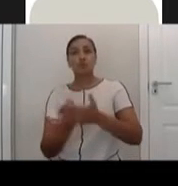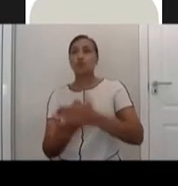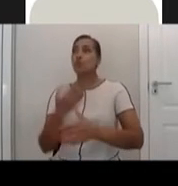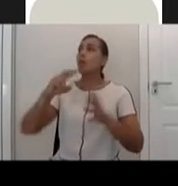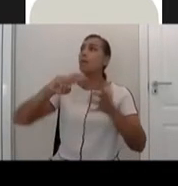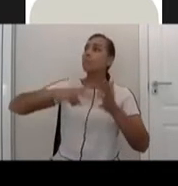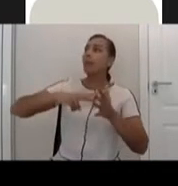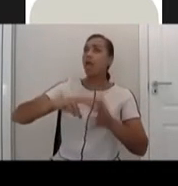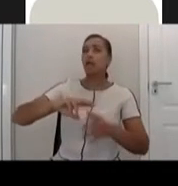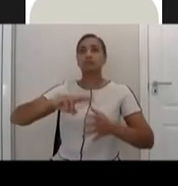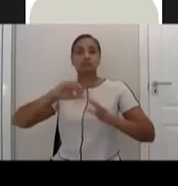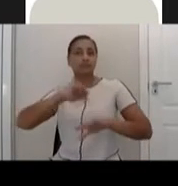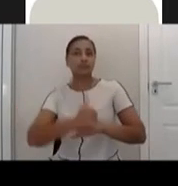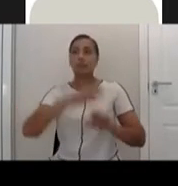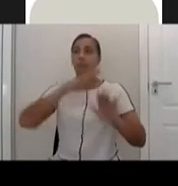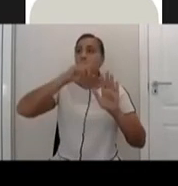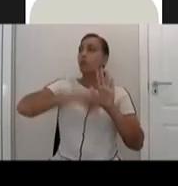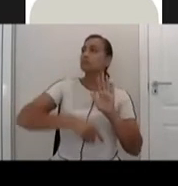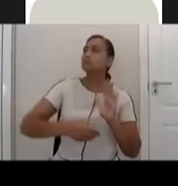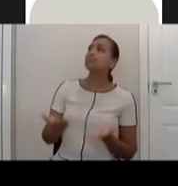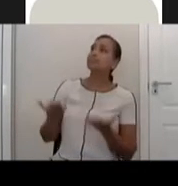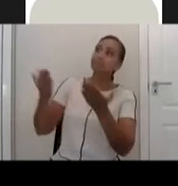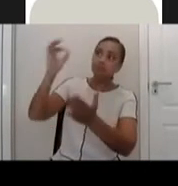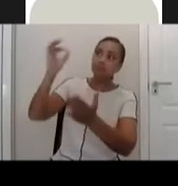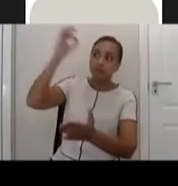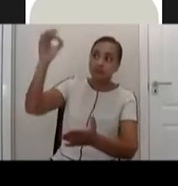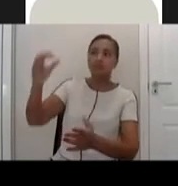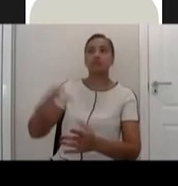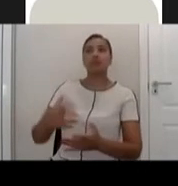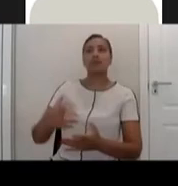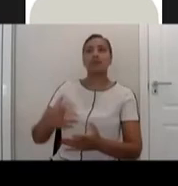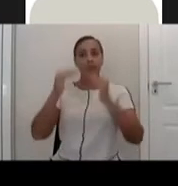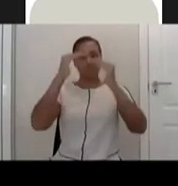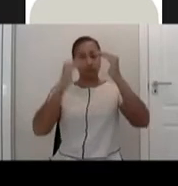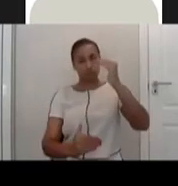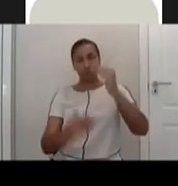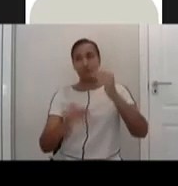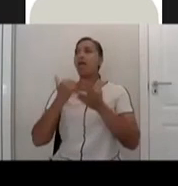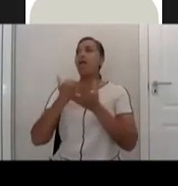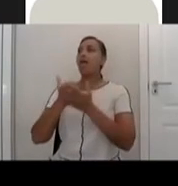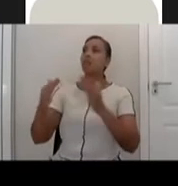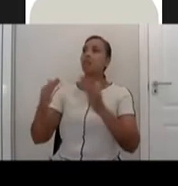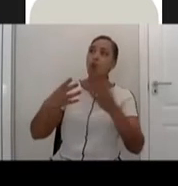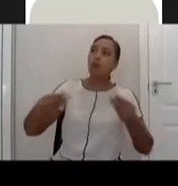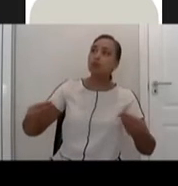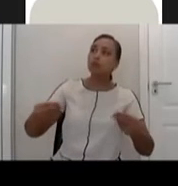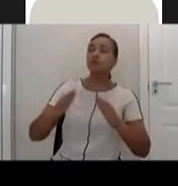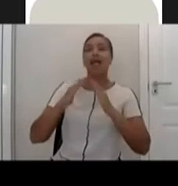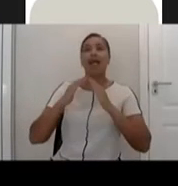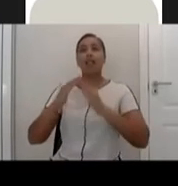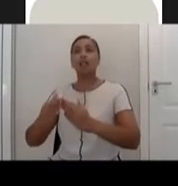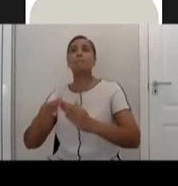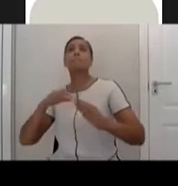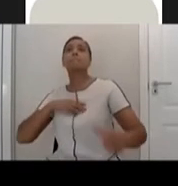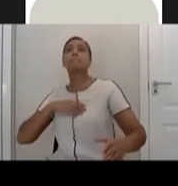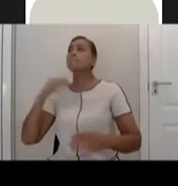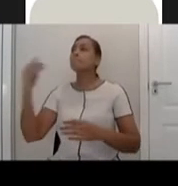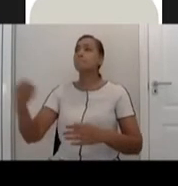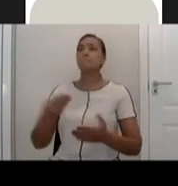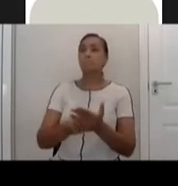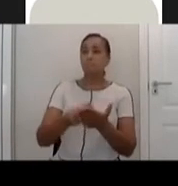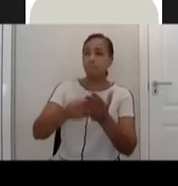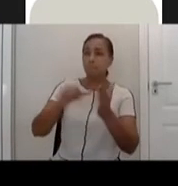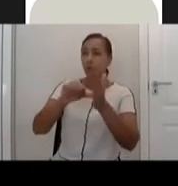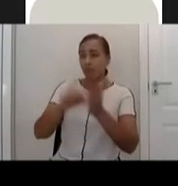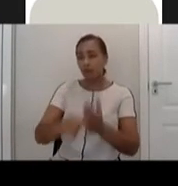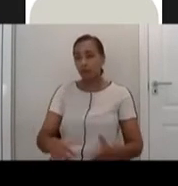these issues that have been underlying in society for years, but I guess equally, you know, these poor rough